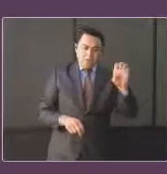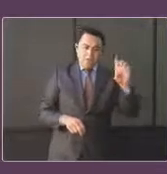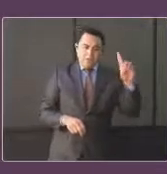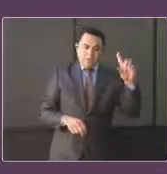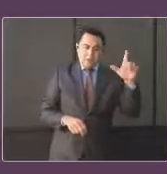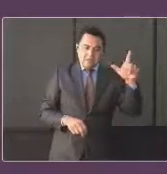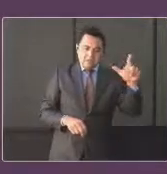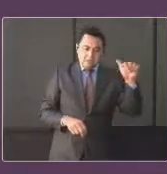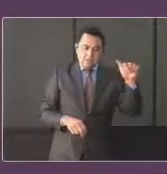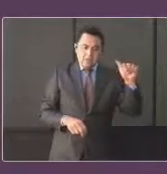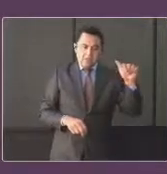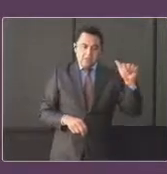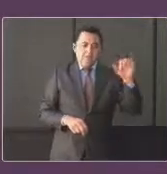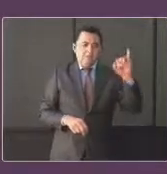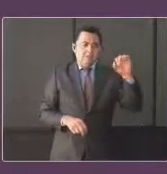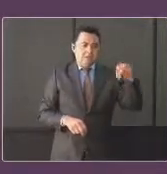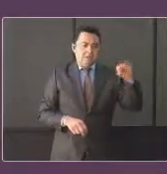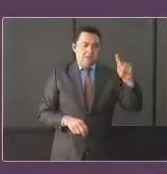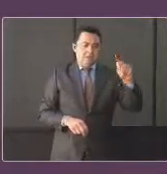of migrants.